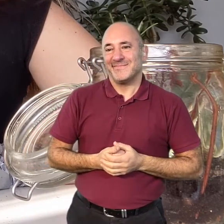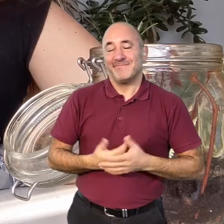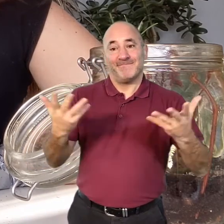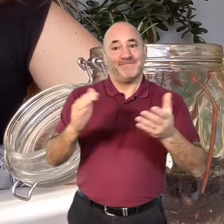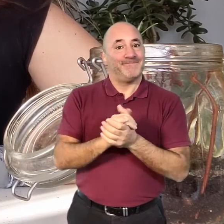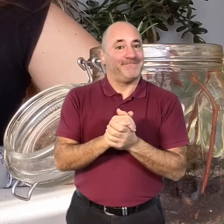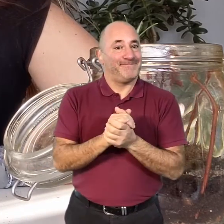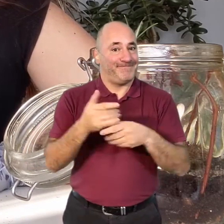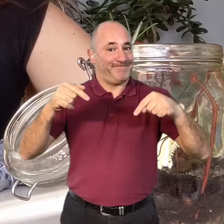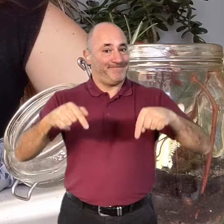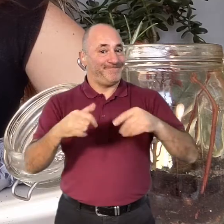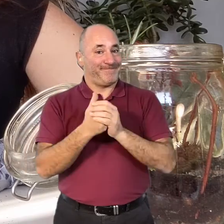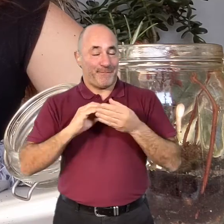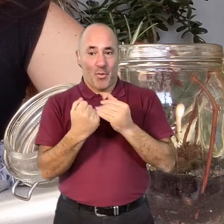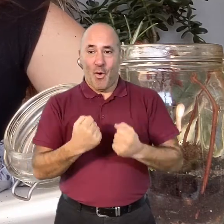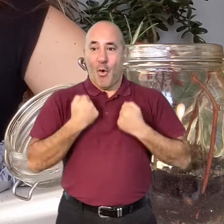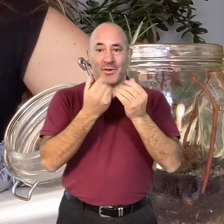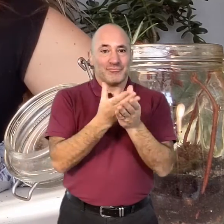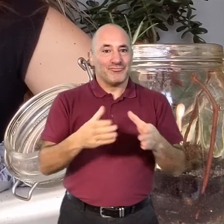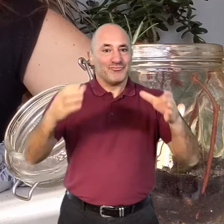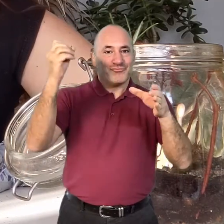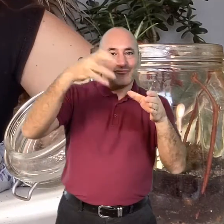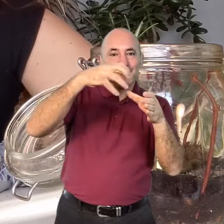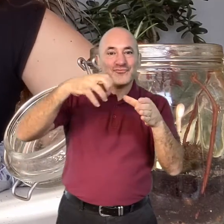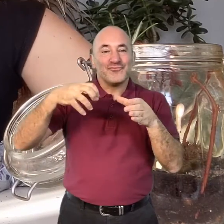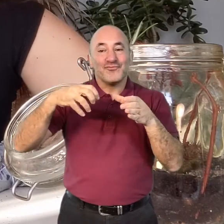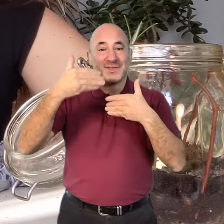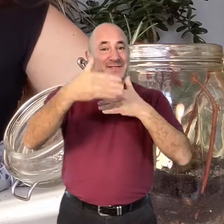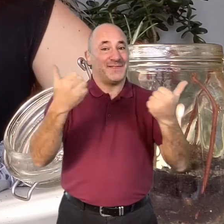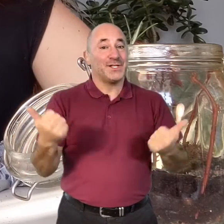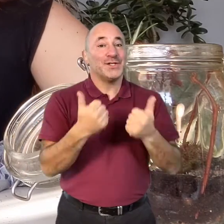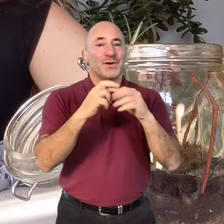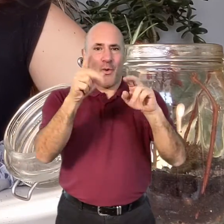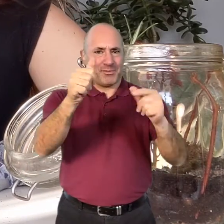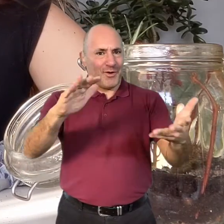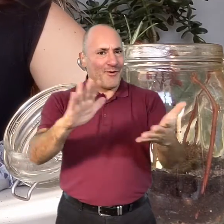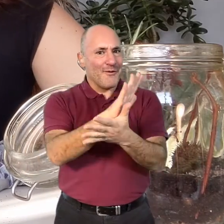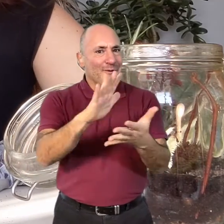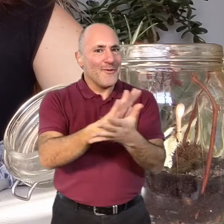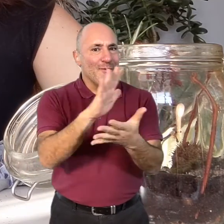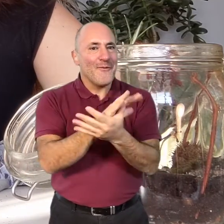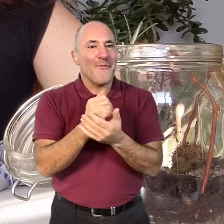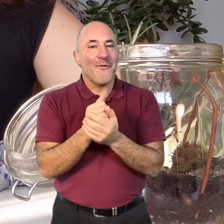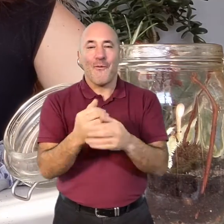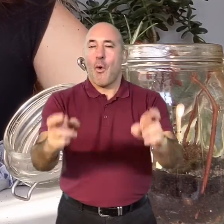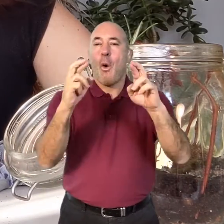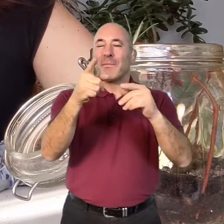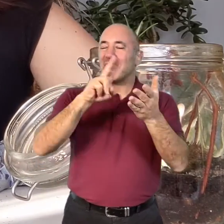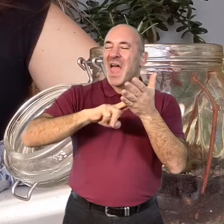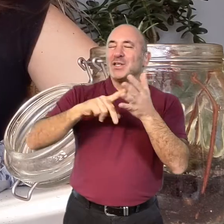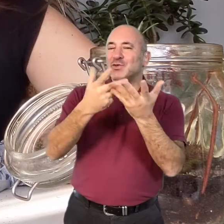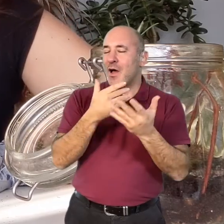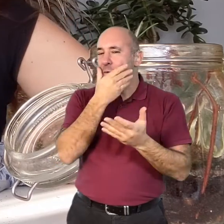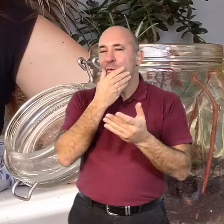So today we have made our own terrariums. This is the end of the session. I